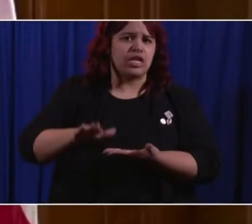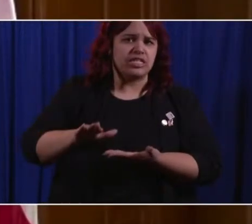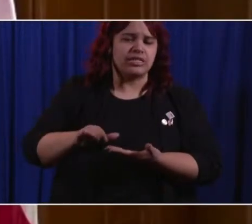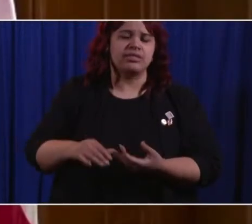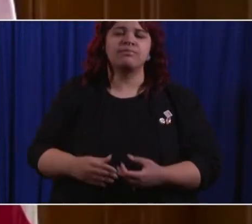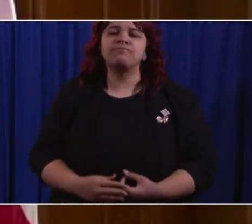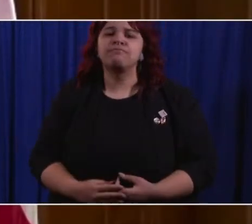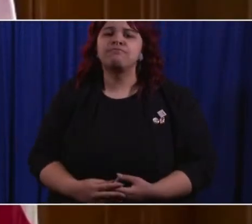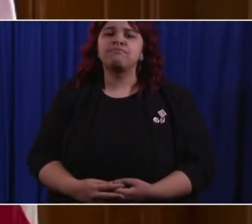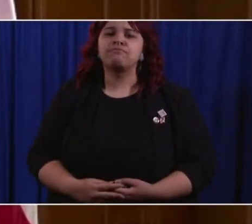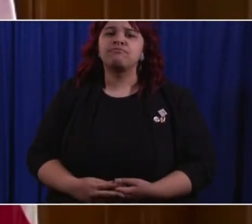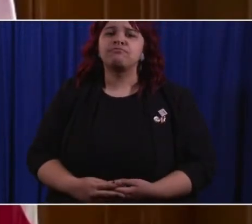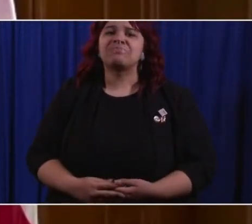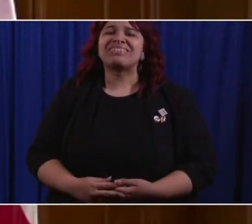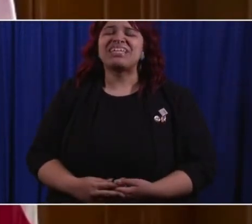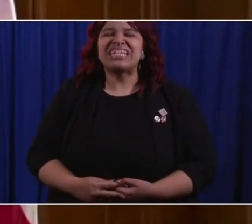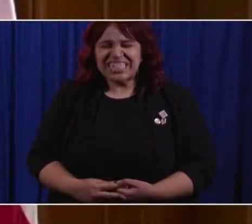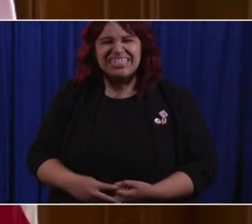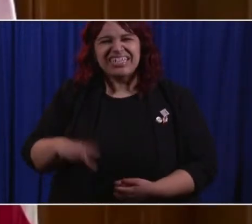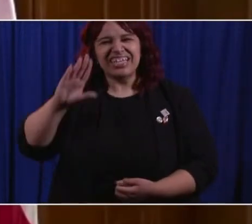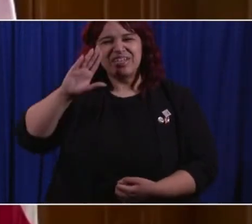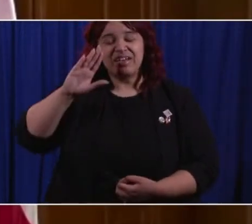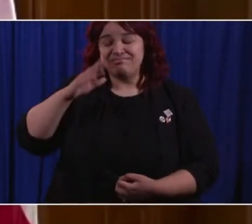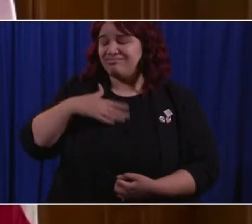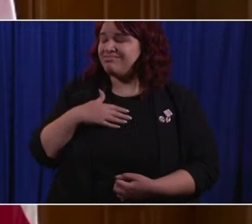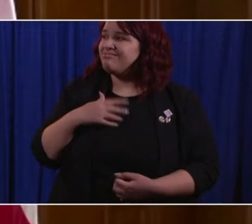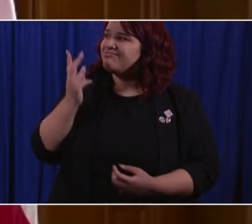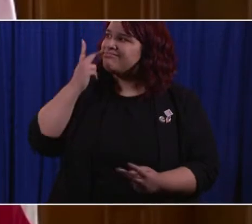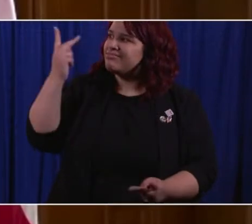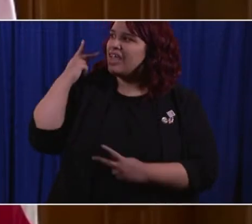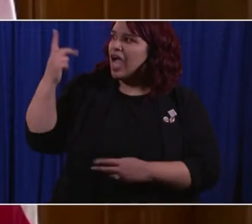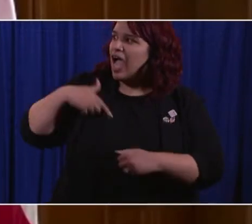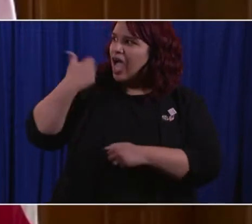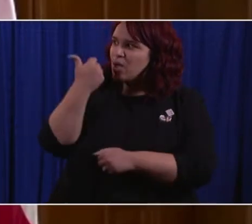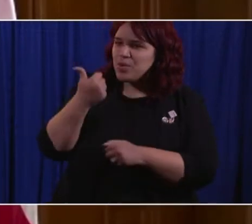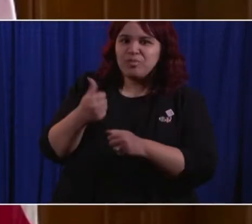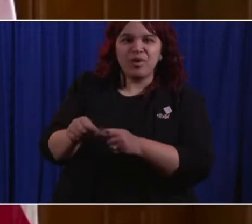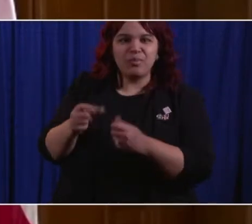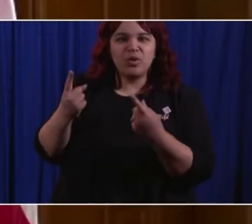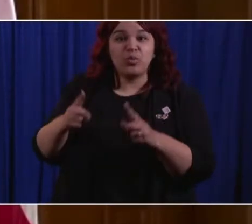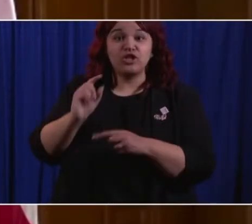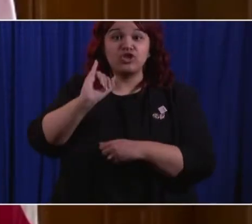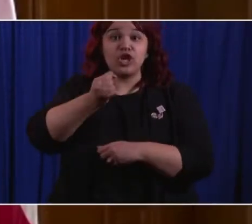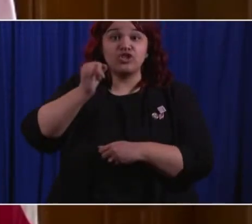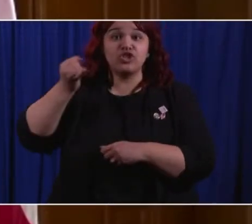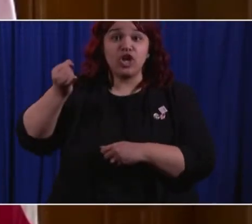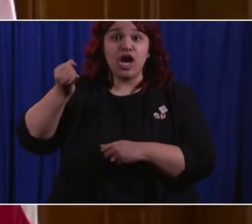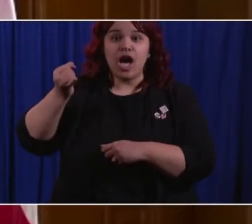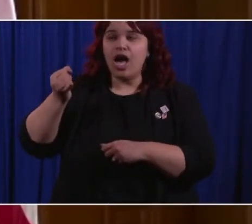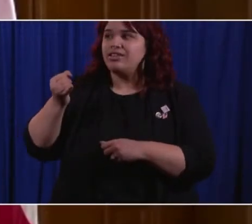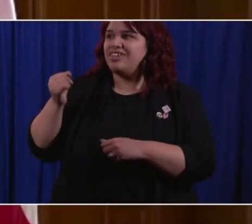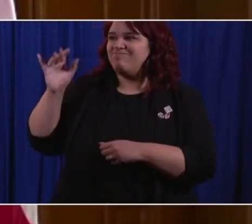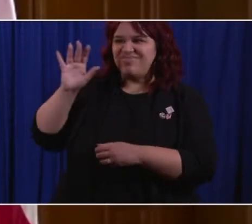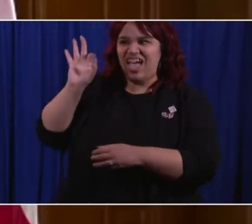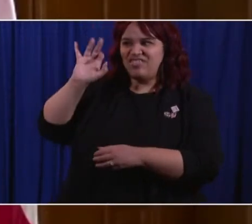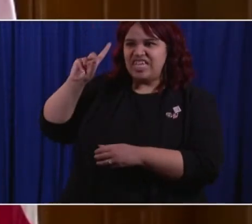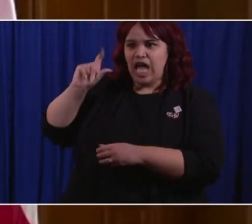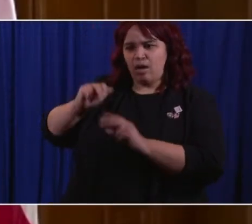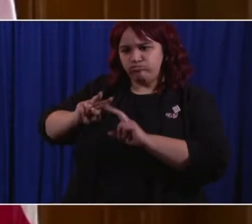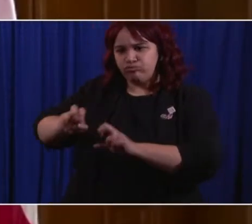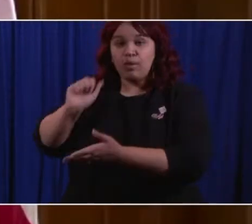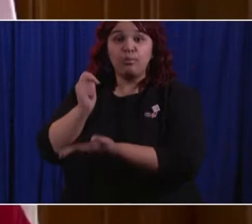Johnson & Johnson coming online. We didn't know whether people would want it or not want it. We didn't know how they would sort out these 3 vaccines. And it's